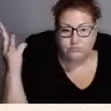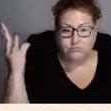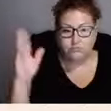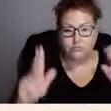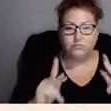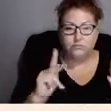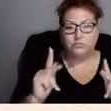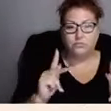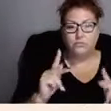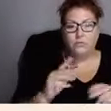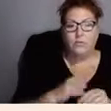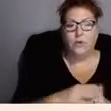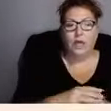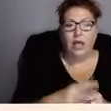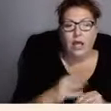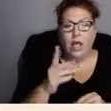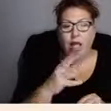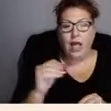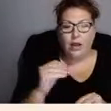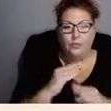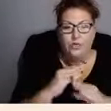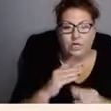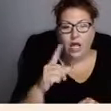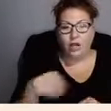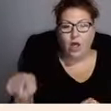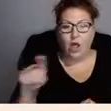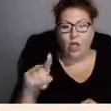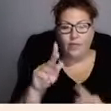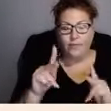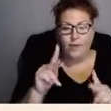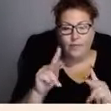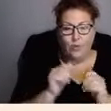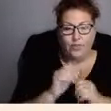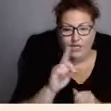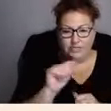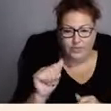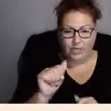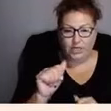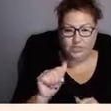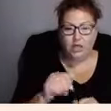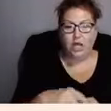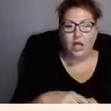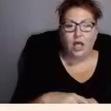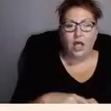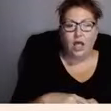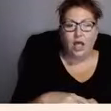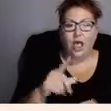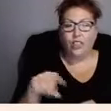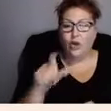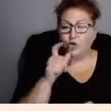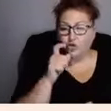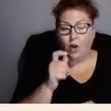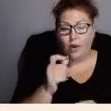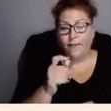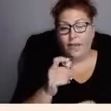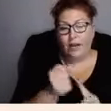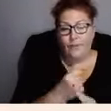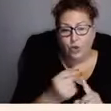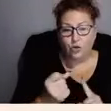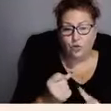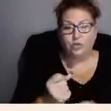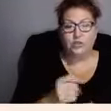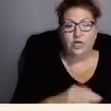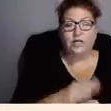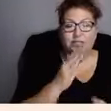of all people with disabilities, and those who are being abused will have it stop and